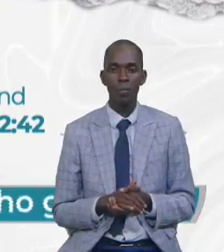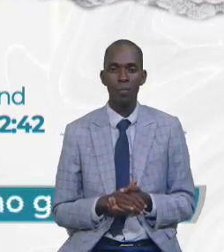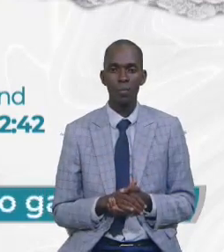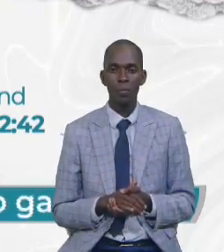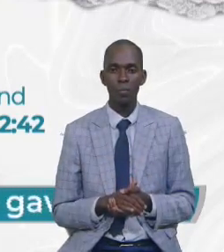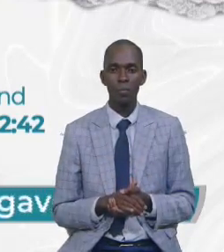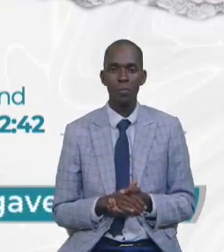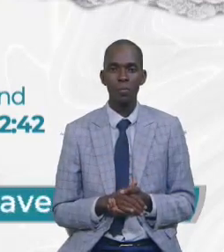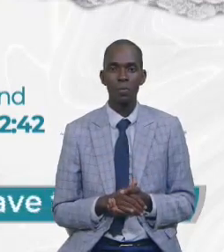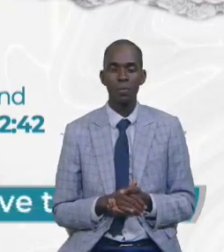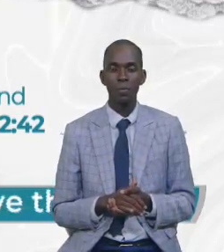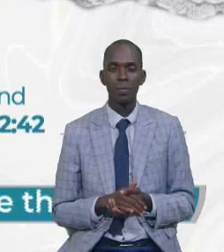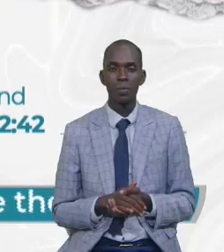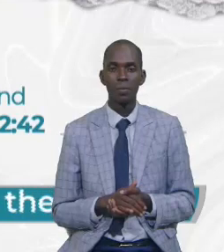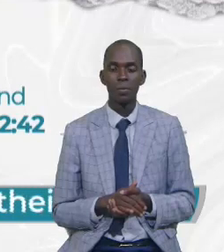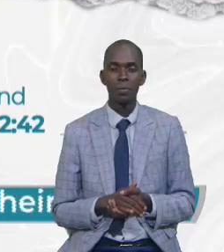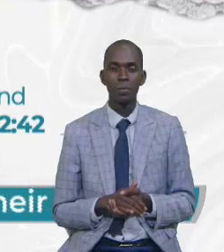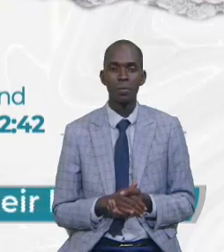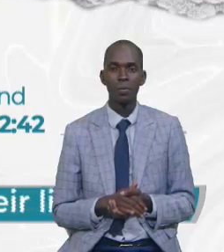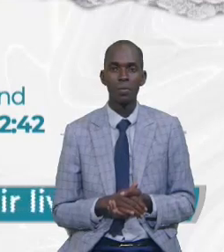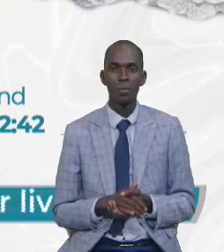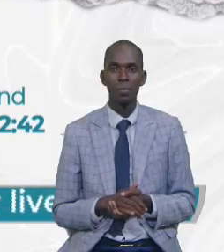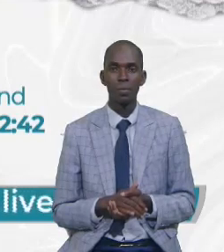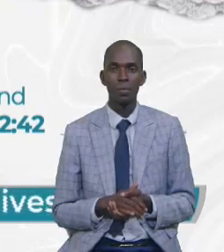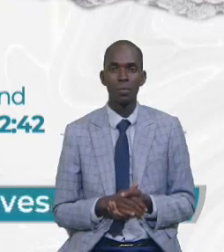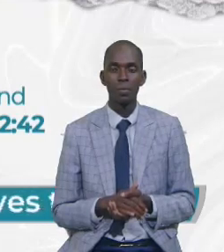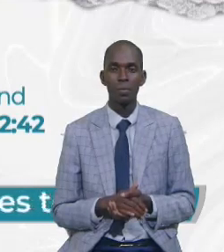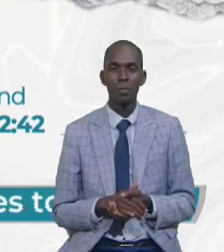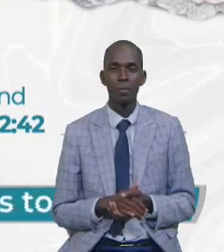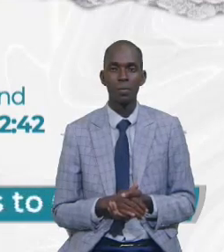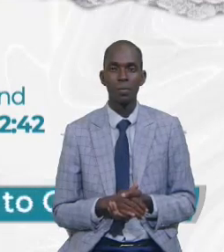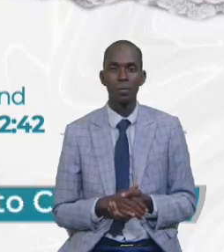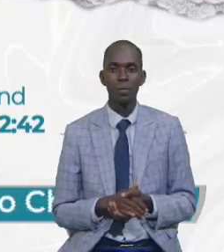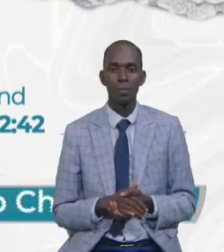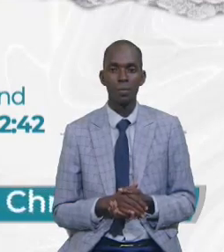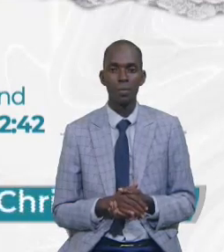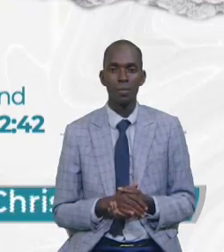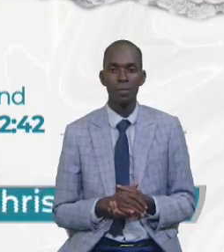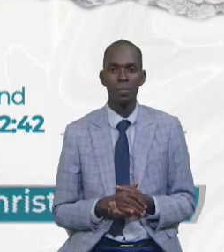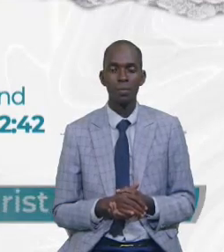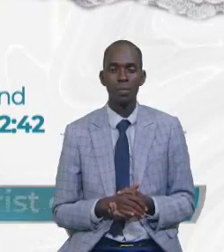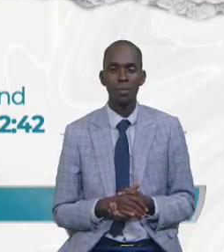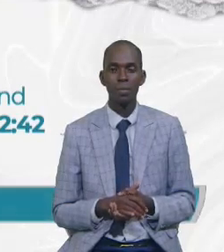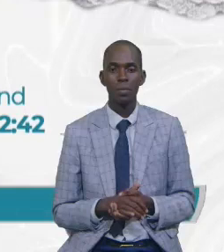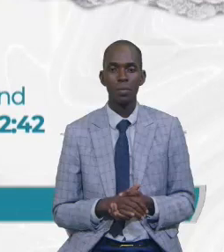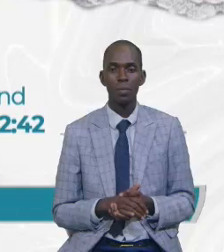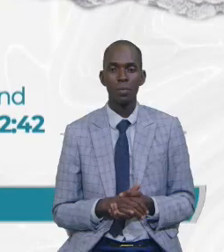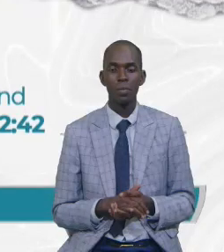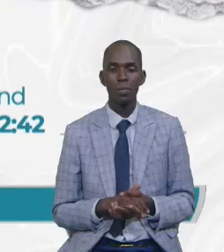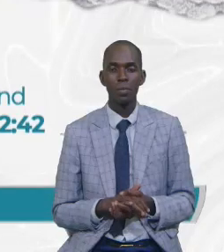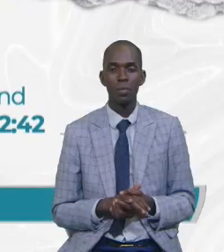long haul and all that, somebody should come and wave the flag at me, my right hand